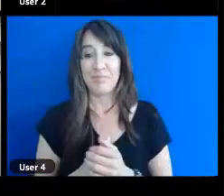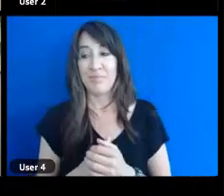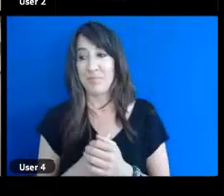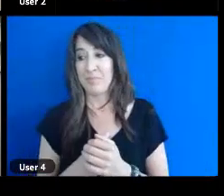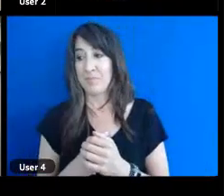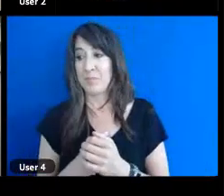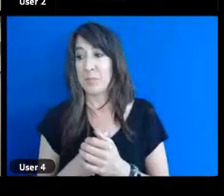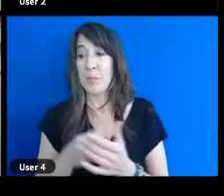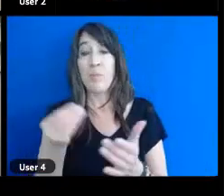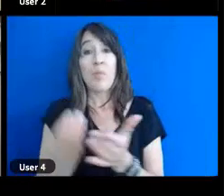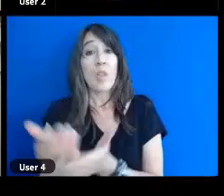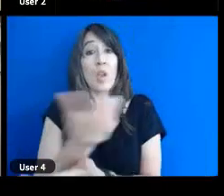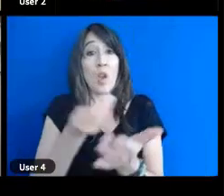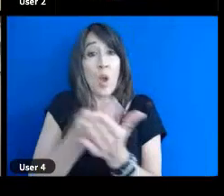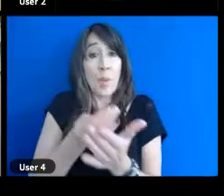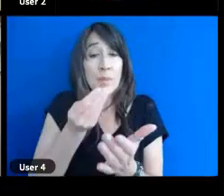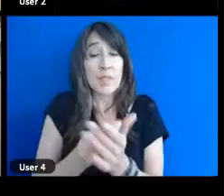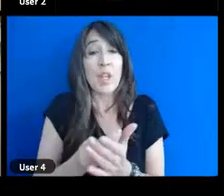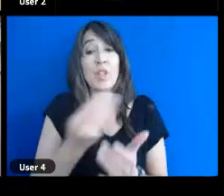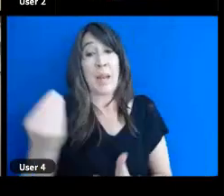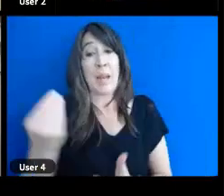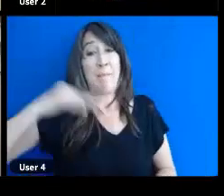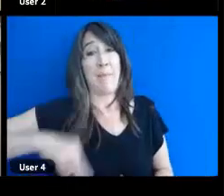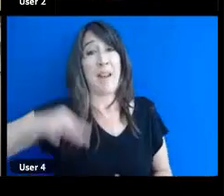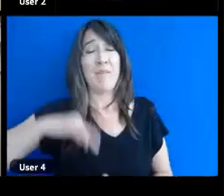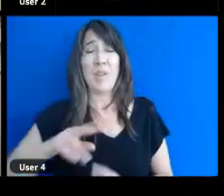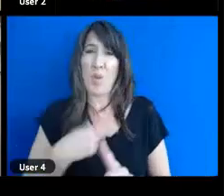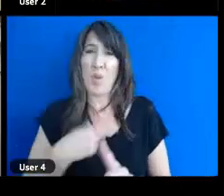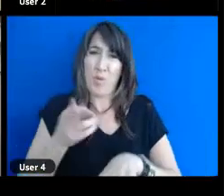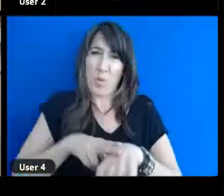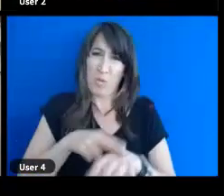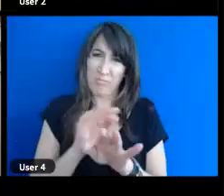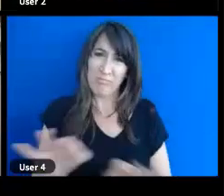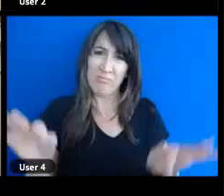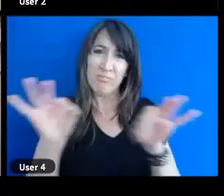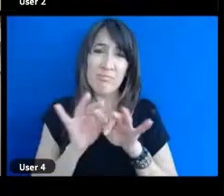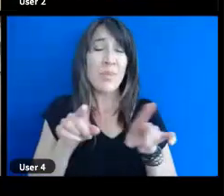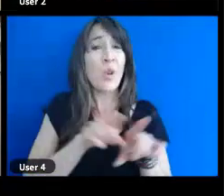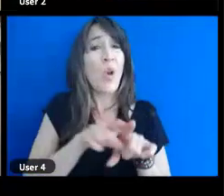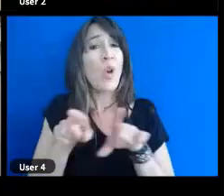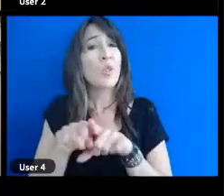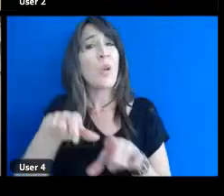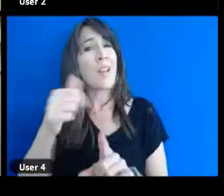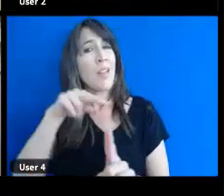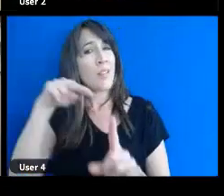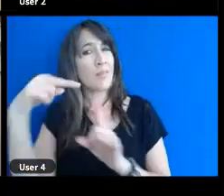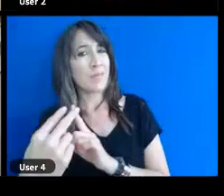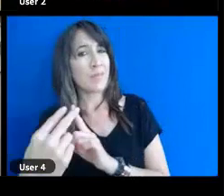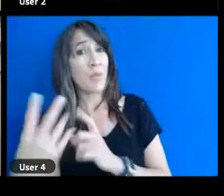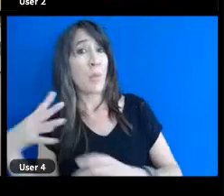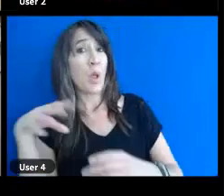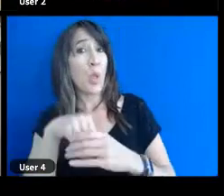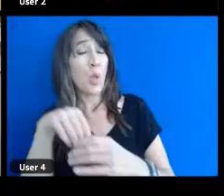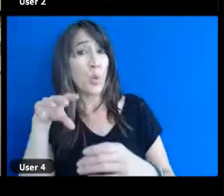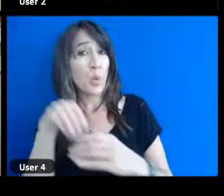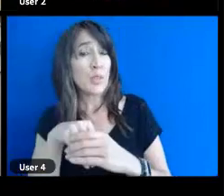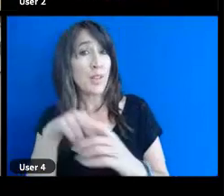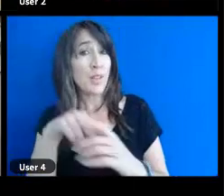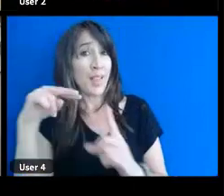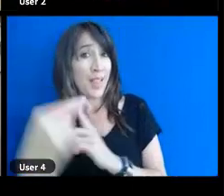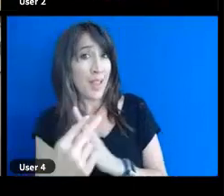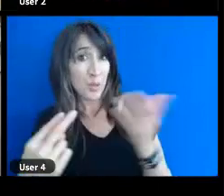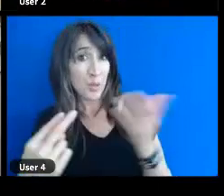into a box. Compensation and benefits, we know those things are important, but there is also another